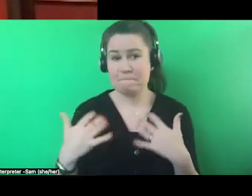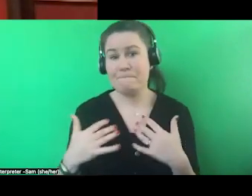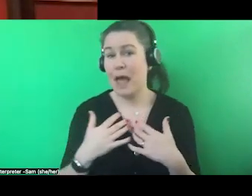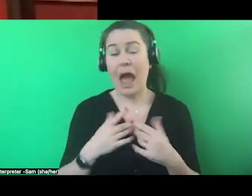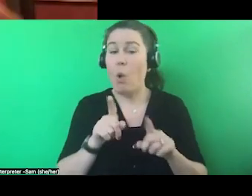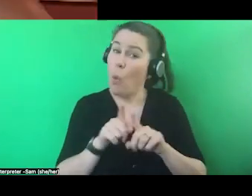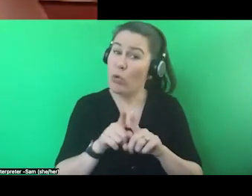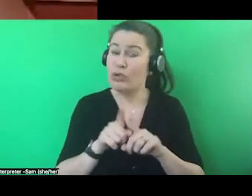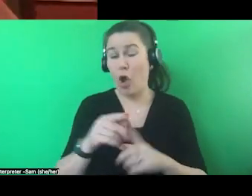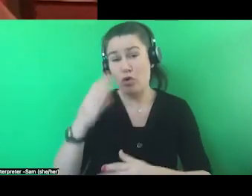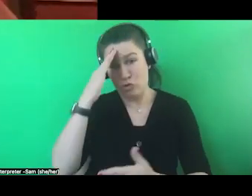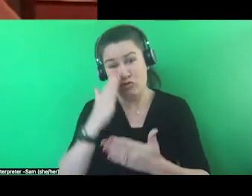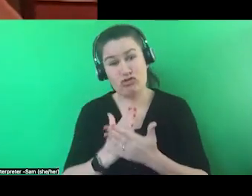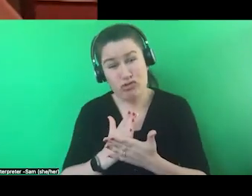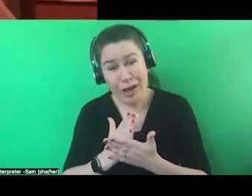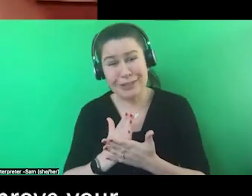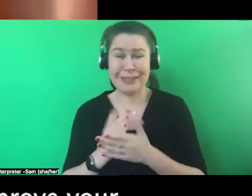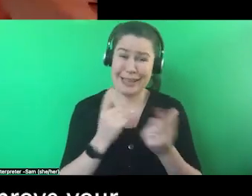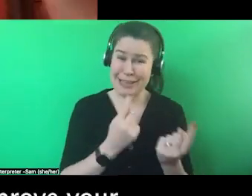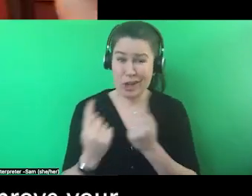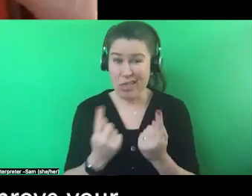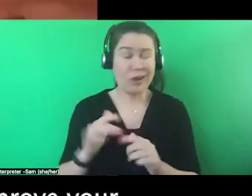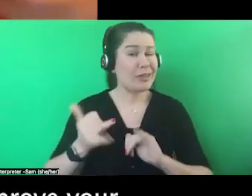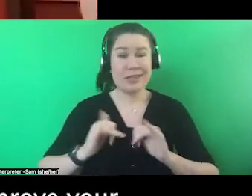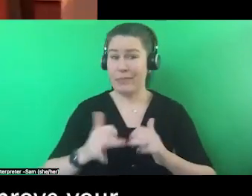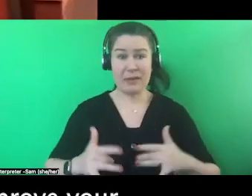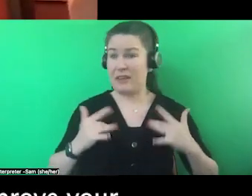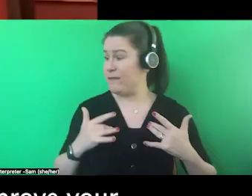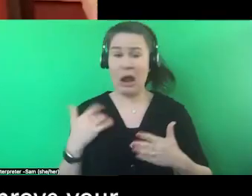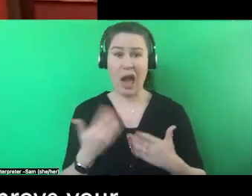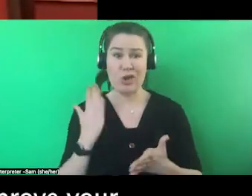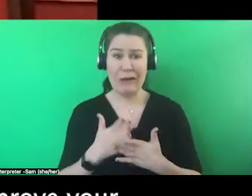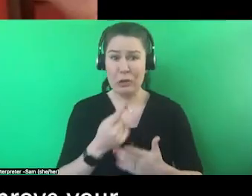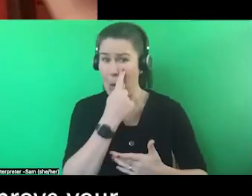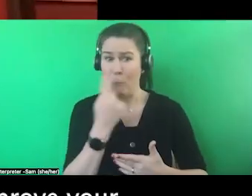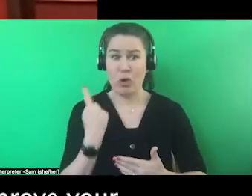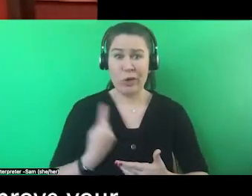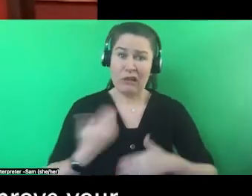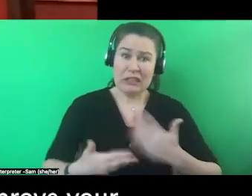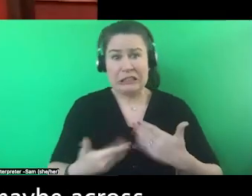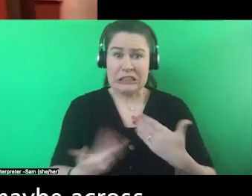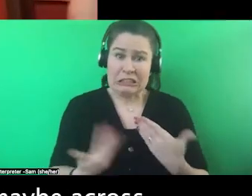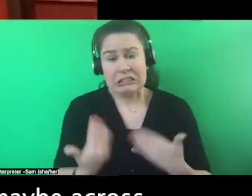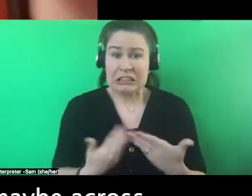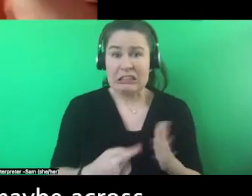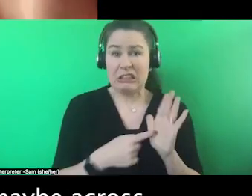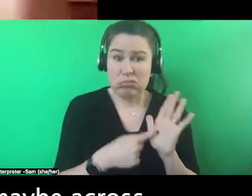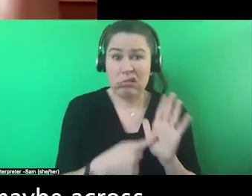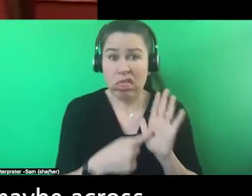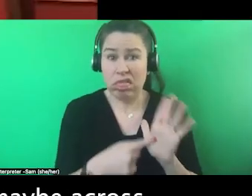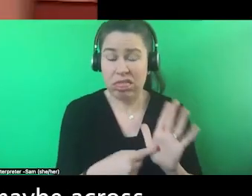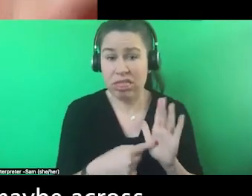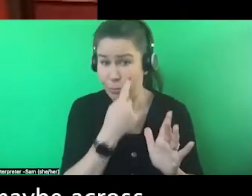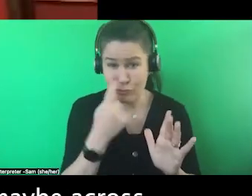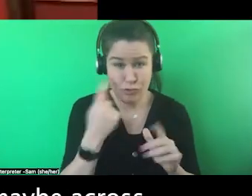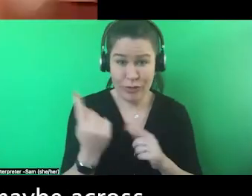in process, because everything can feel like such a hustle and such a thing of like trying to prove yourself all the time and prove your value. And it was just